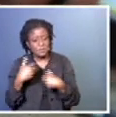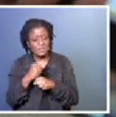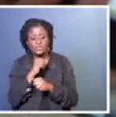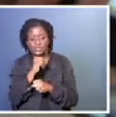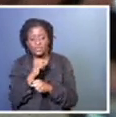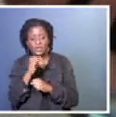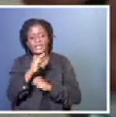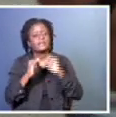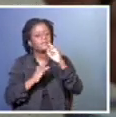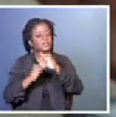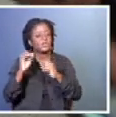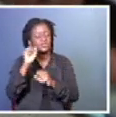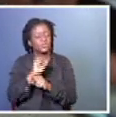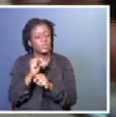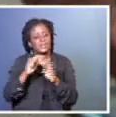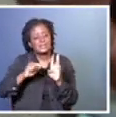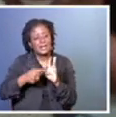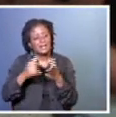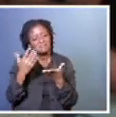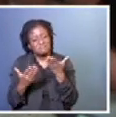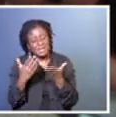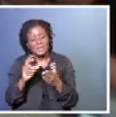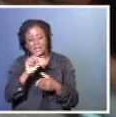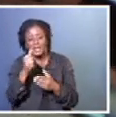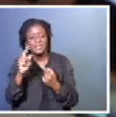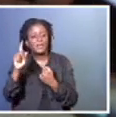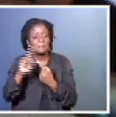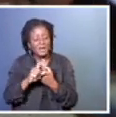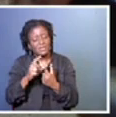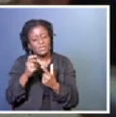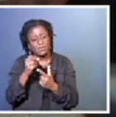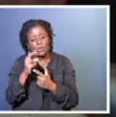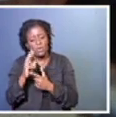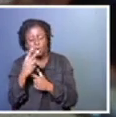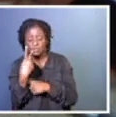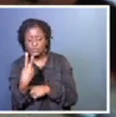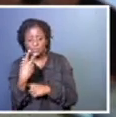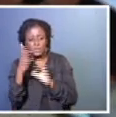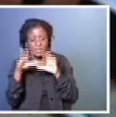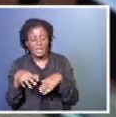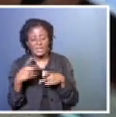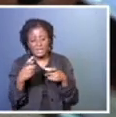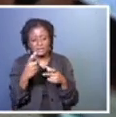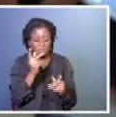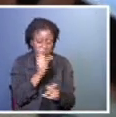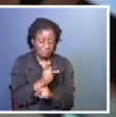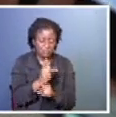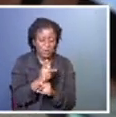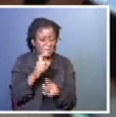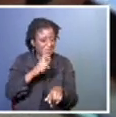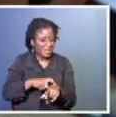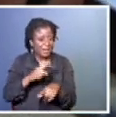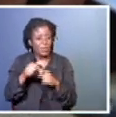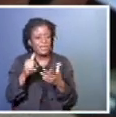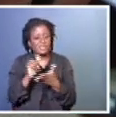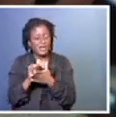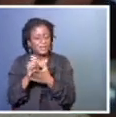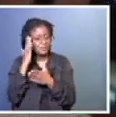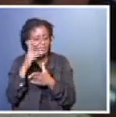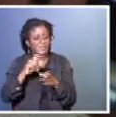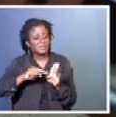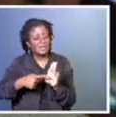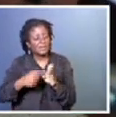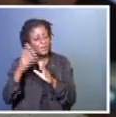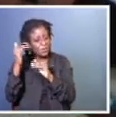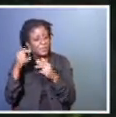work starts. So that should be maybe another month or two that we can really give a proper time of when that's going to start. But we're hoping to